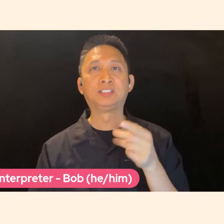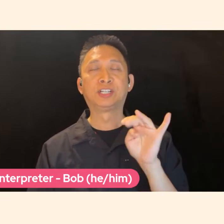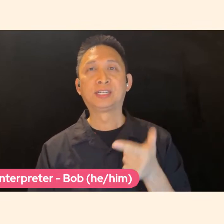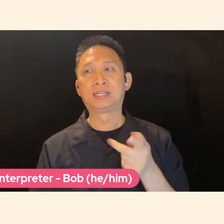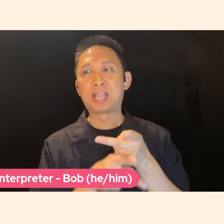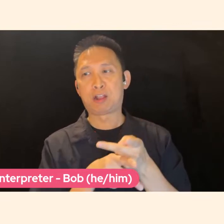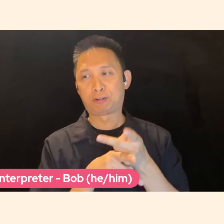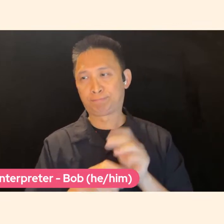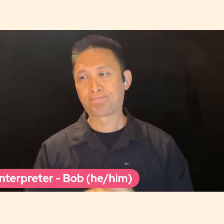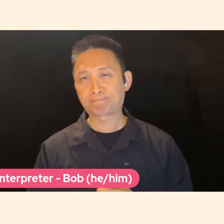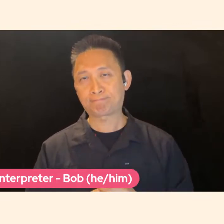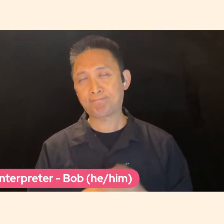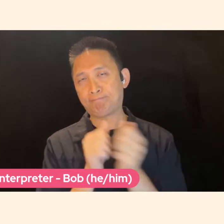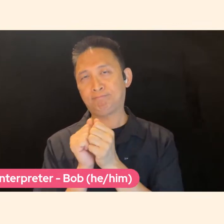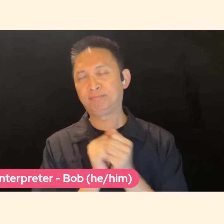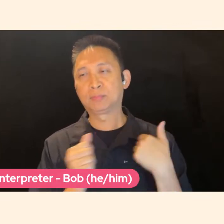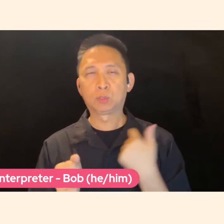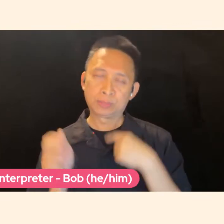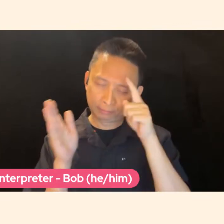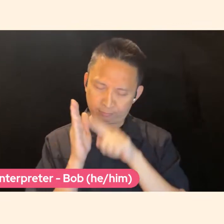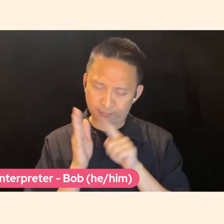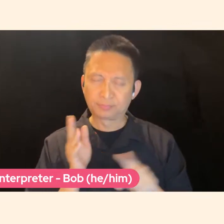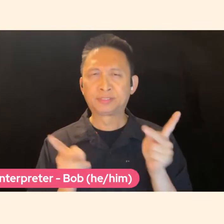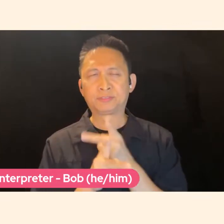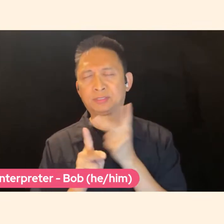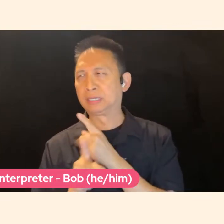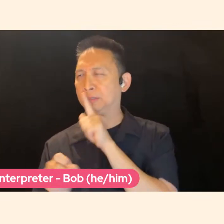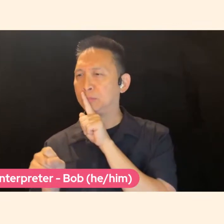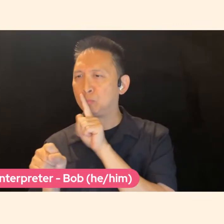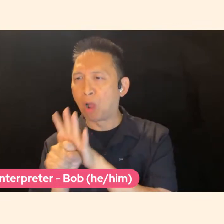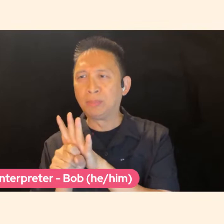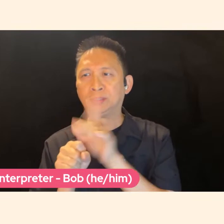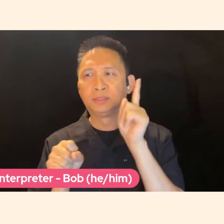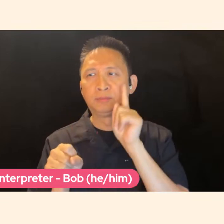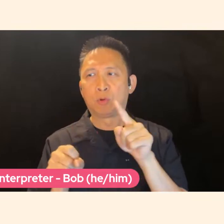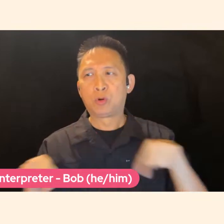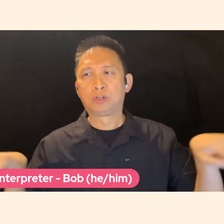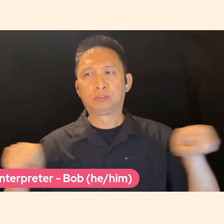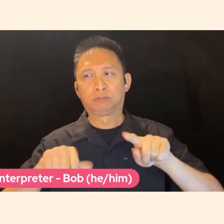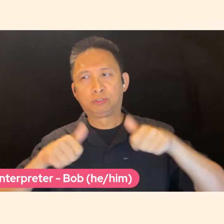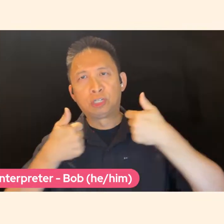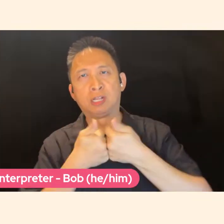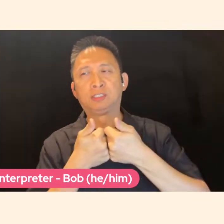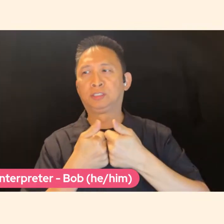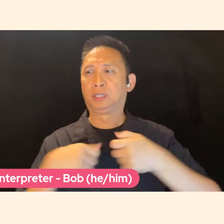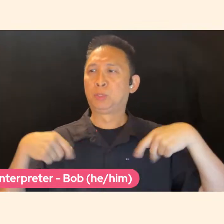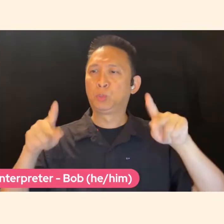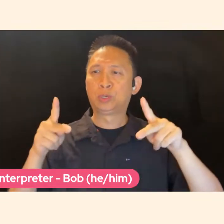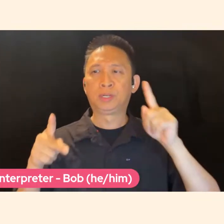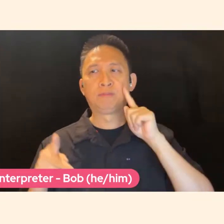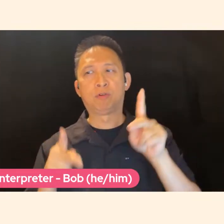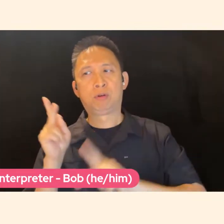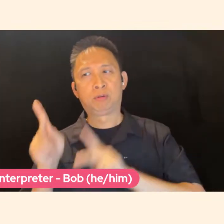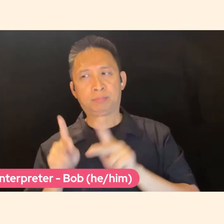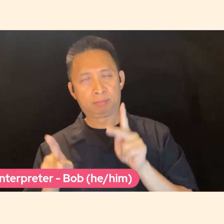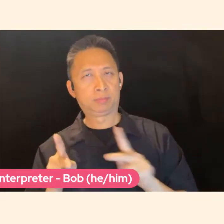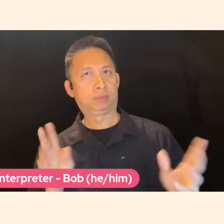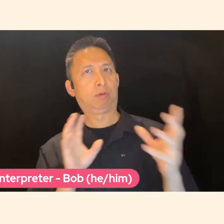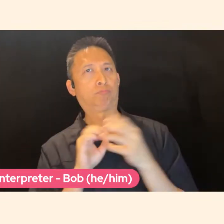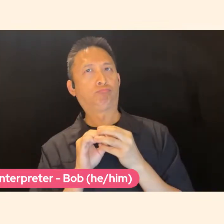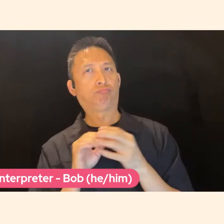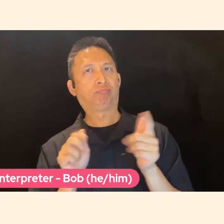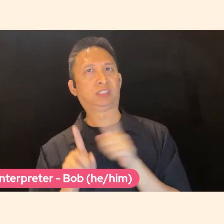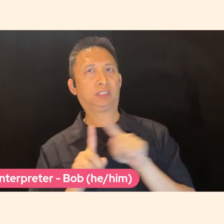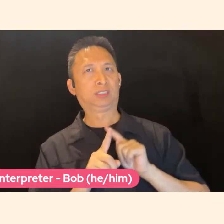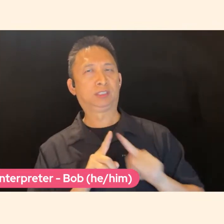ownership models. These models not only can preserve a sense of place for seniors, but also cultivate